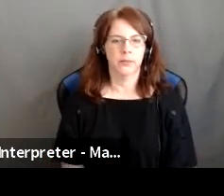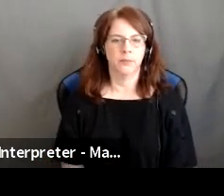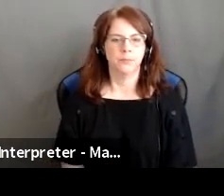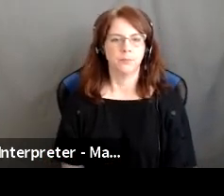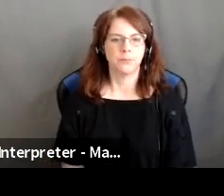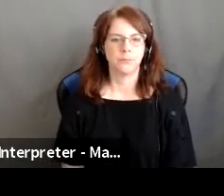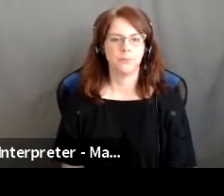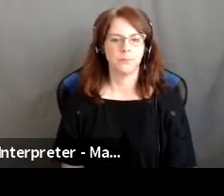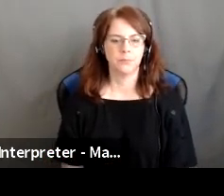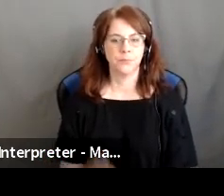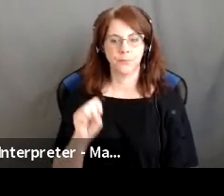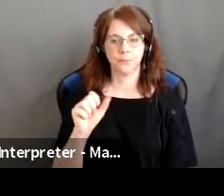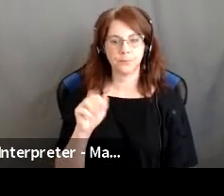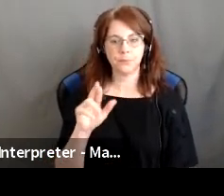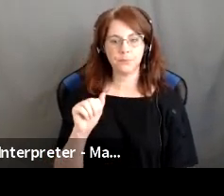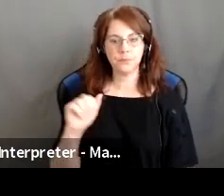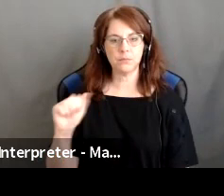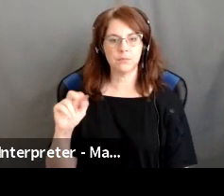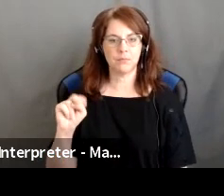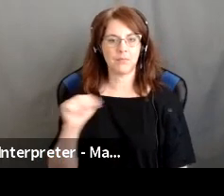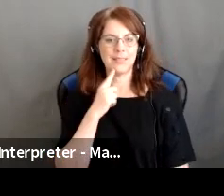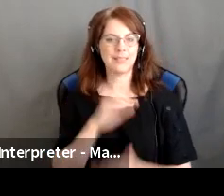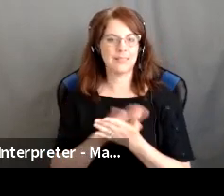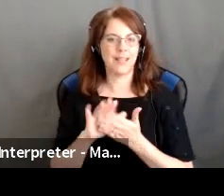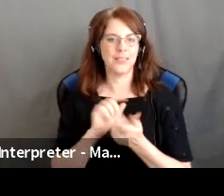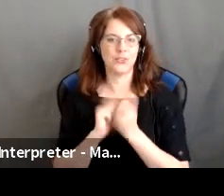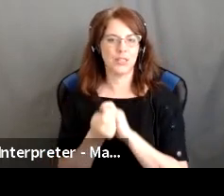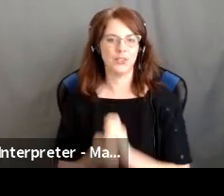And Sarah Ann says, nice change.